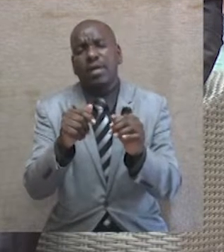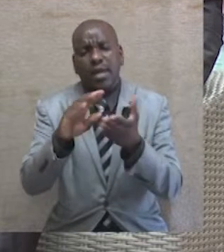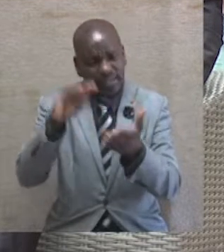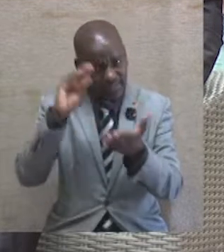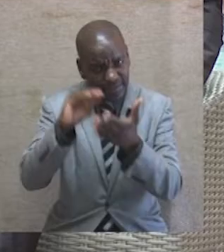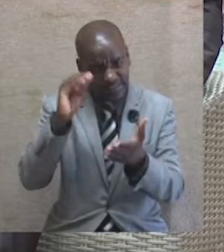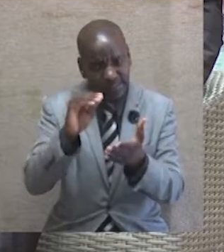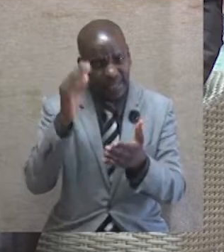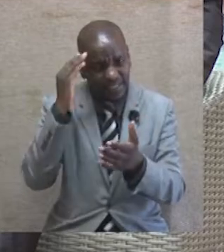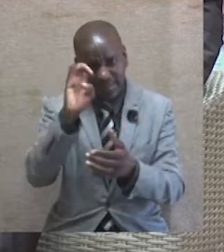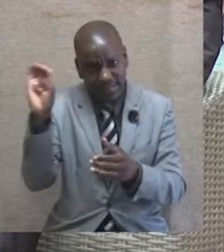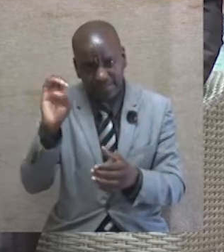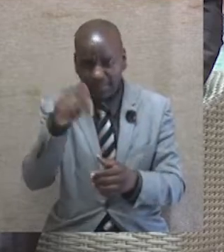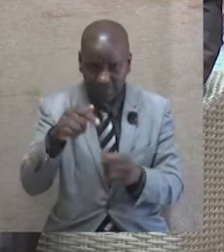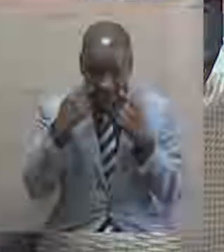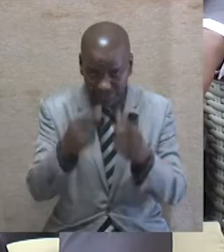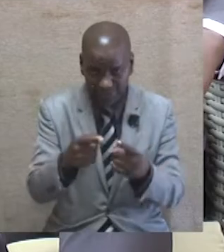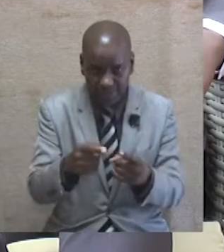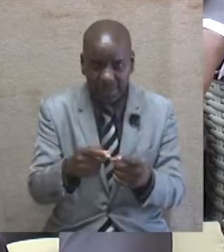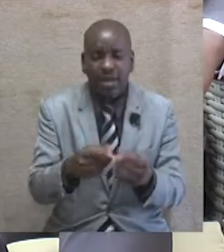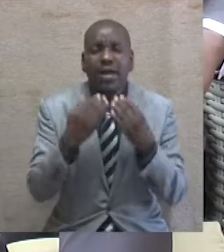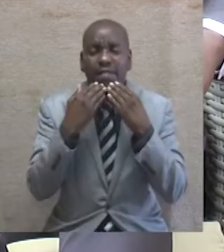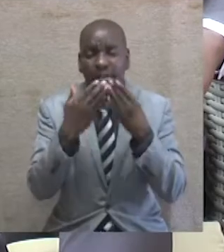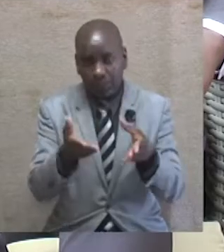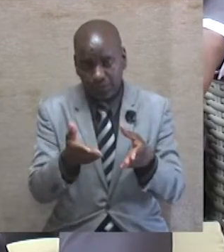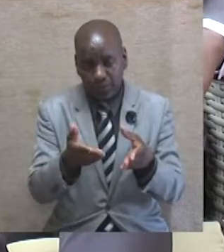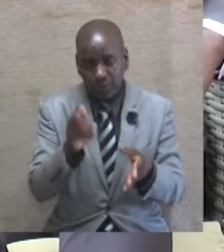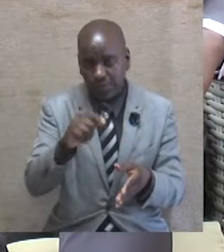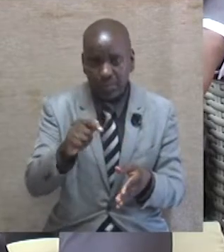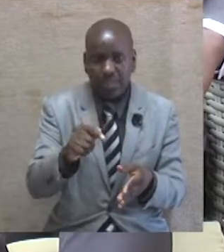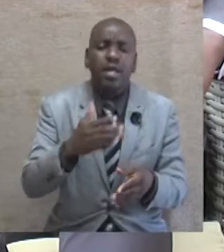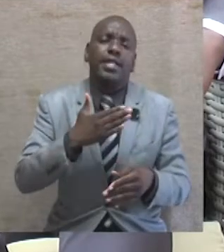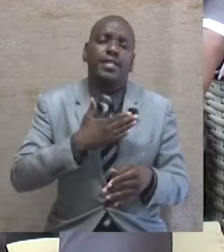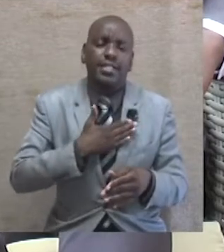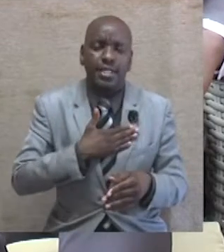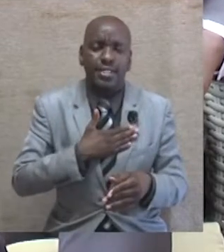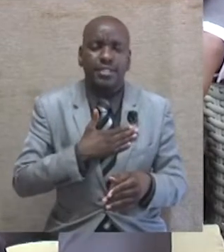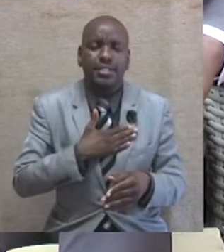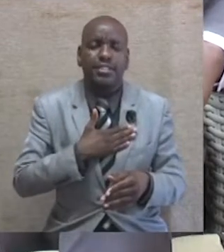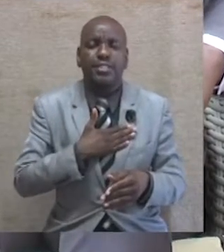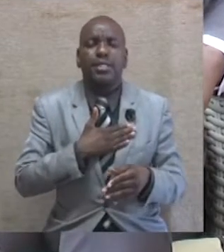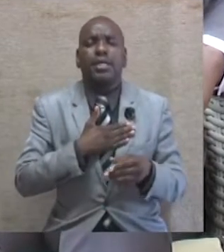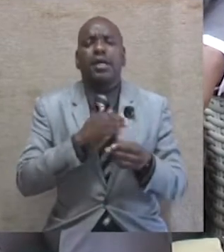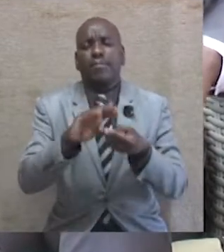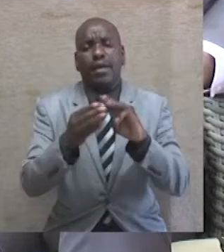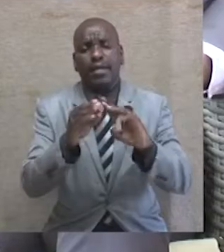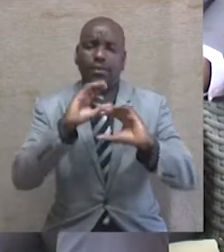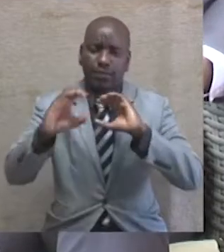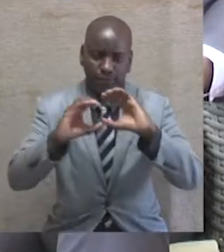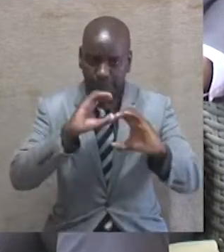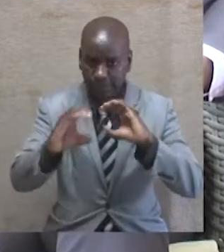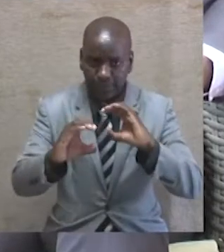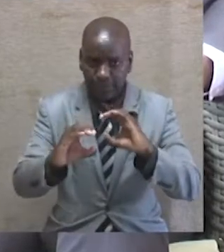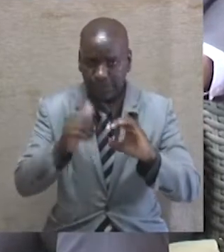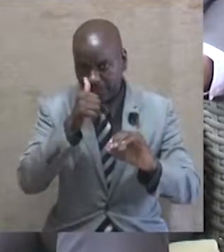examinable? What is the situation in schools? Thank you, Clemens. I think there is need, to make guidance and